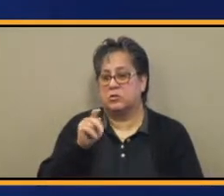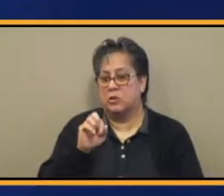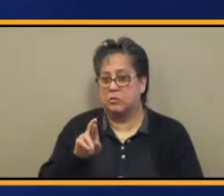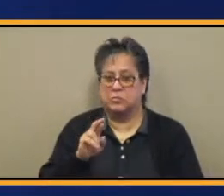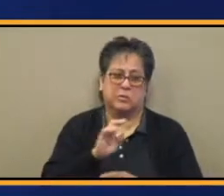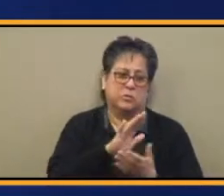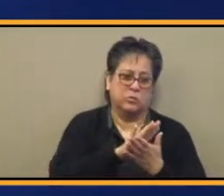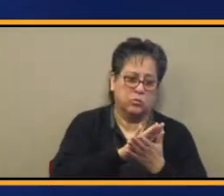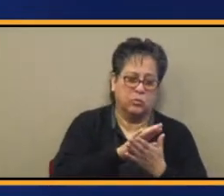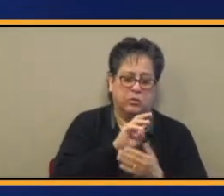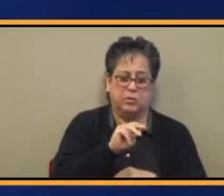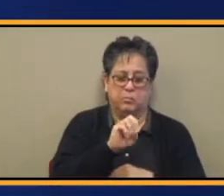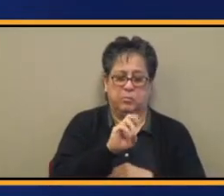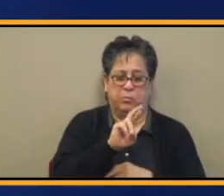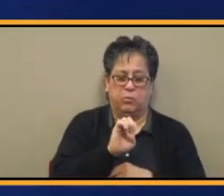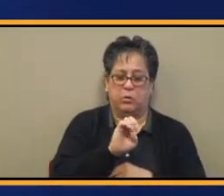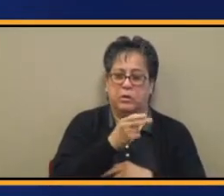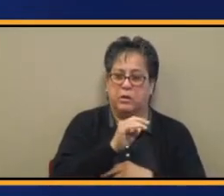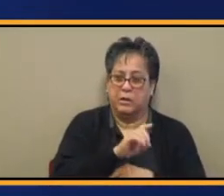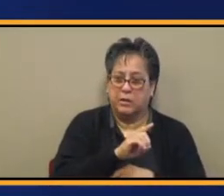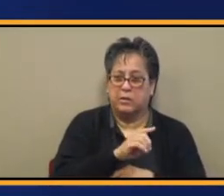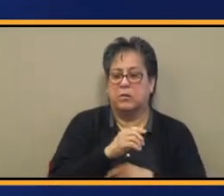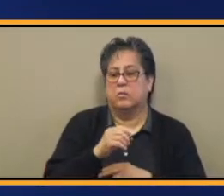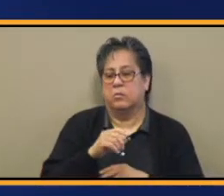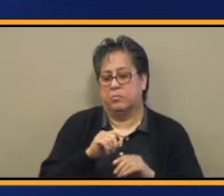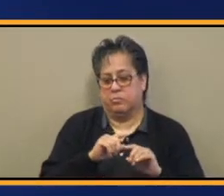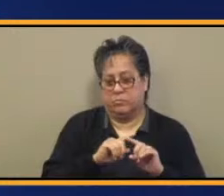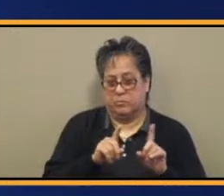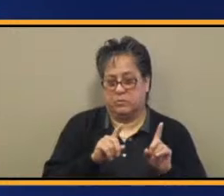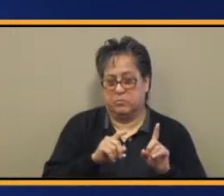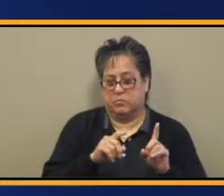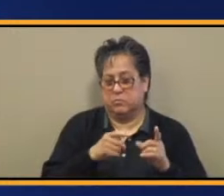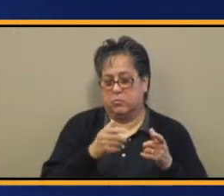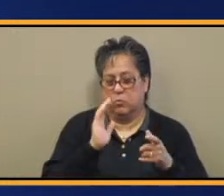look at Moorhead, it allows us to operate and stand up that.